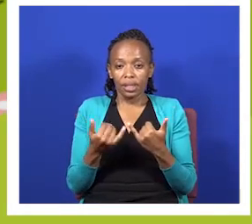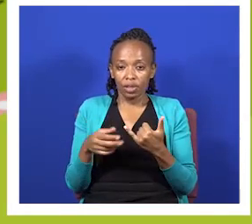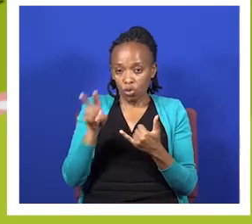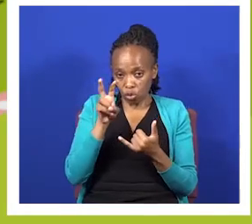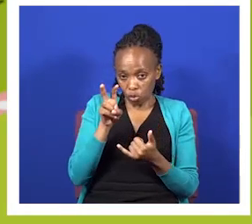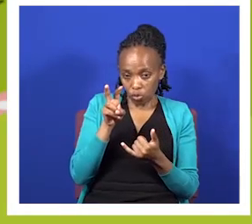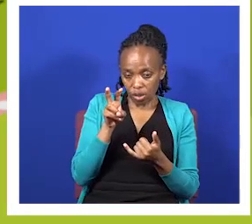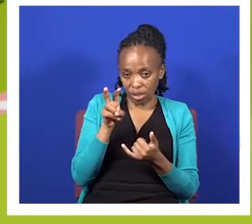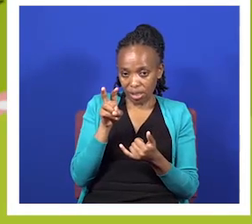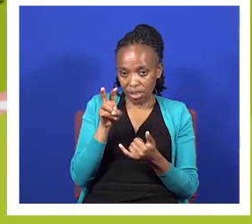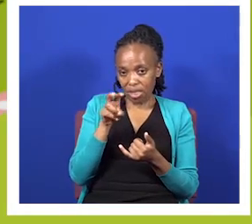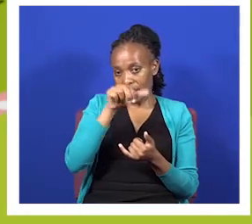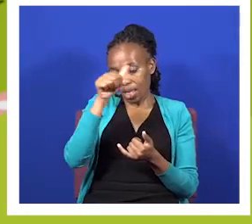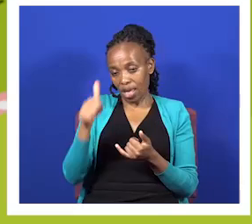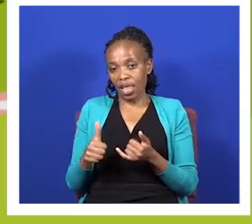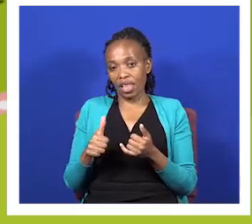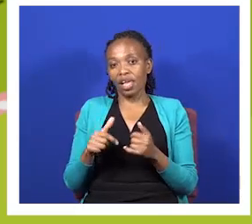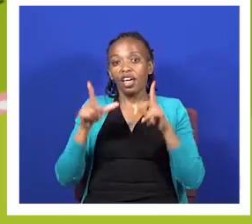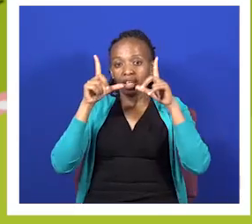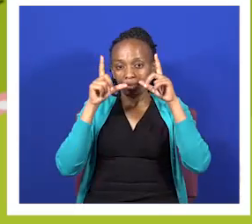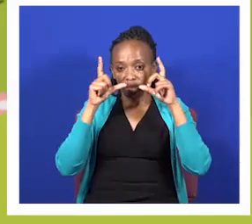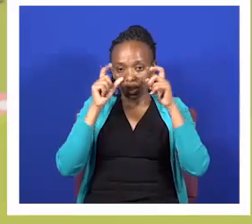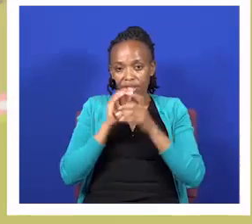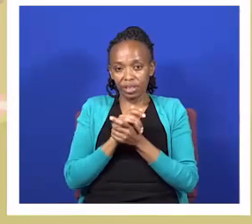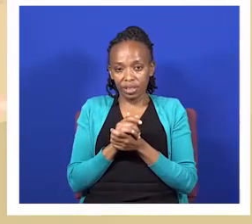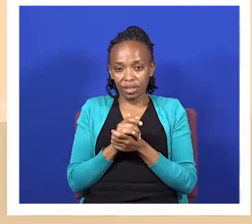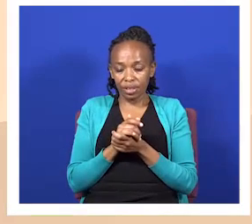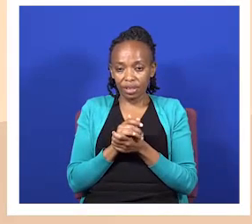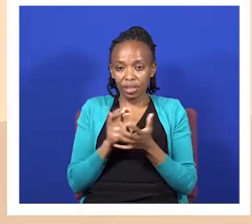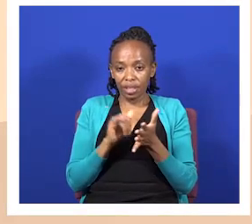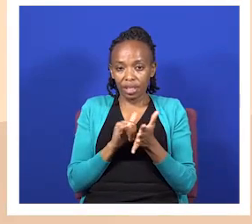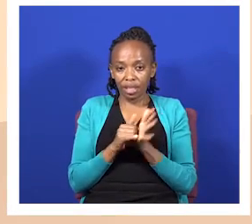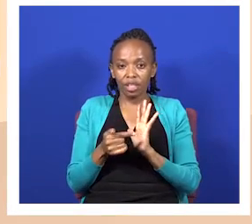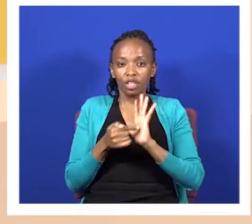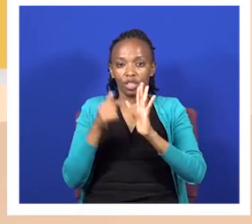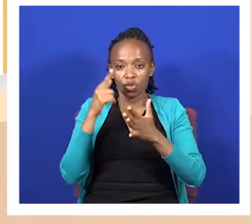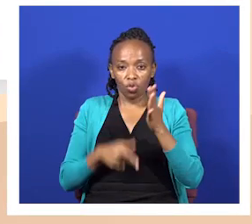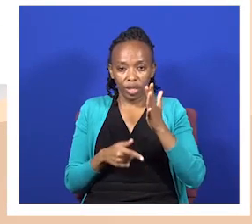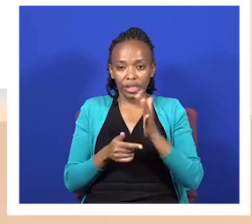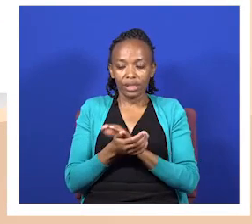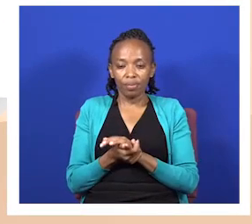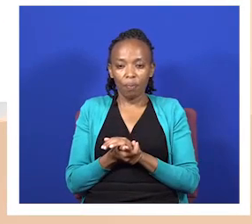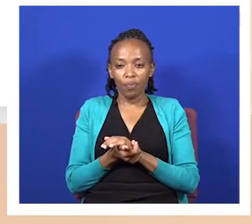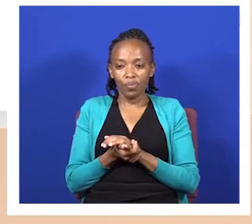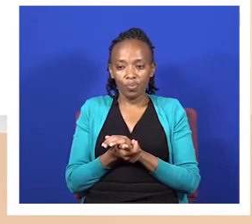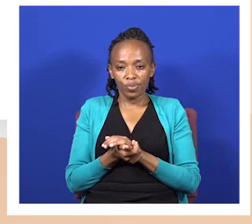Now look at the other picture that now has shown on your